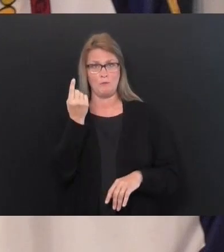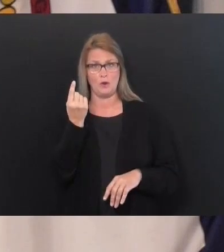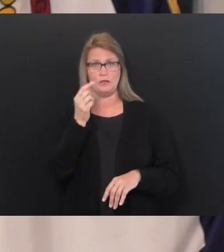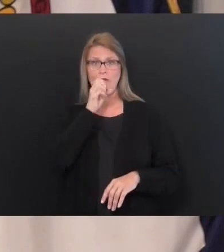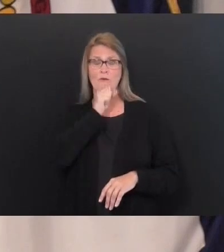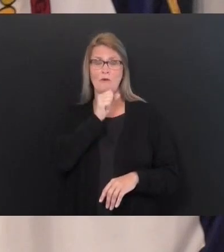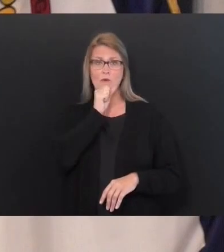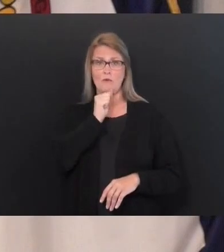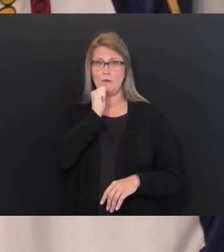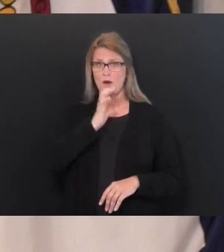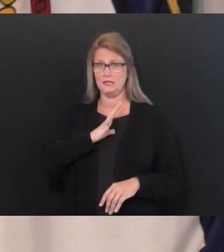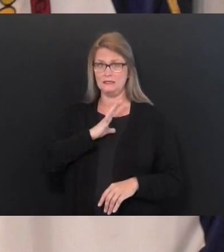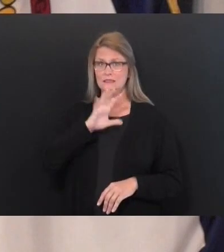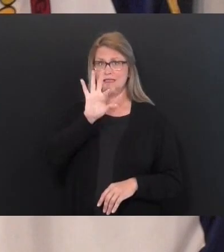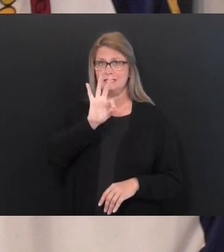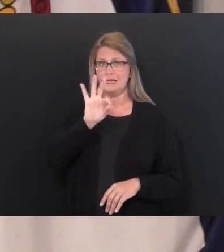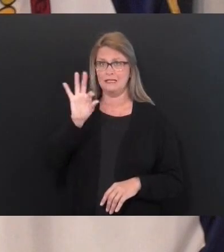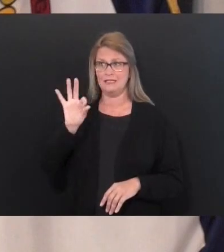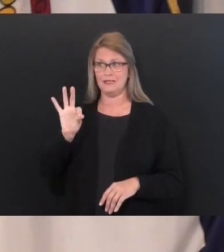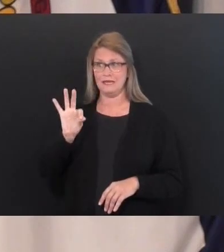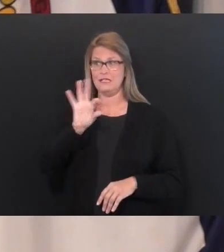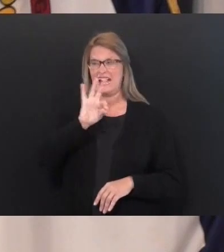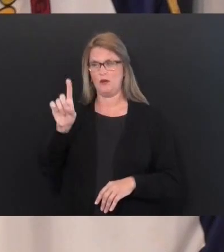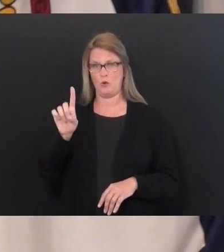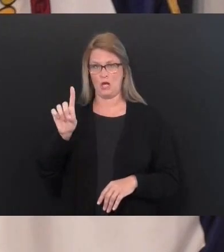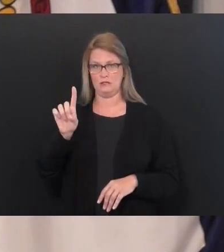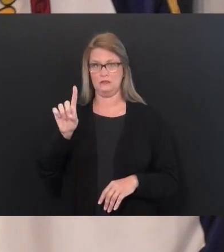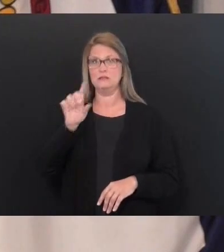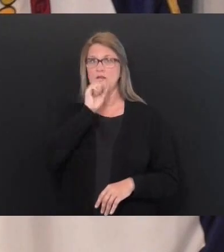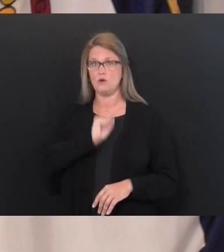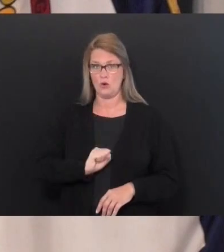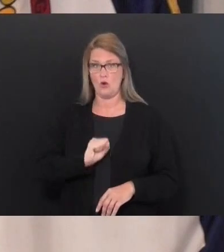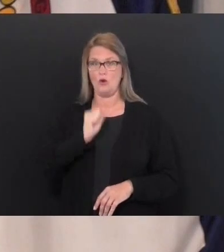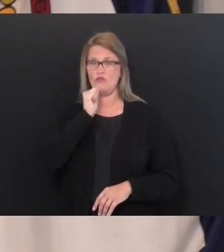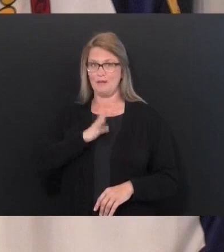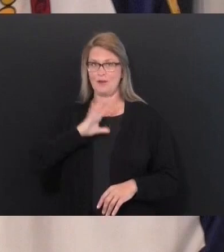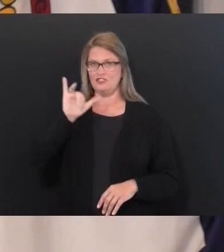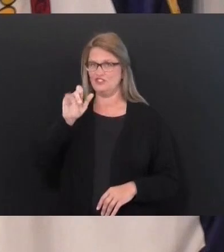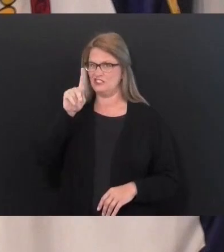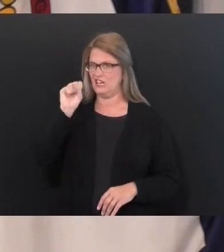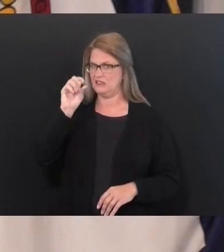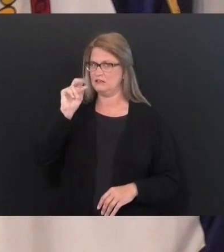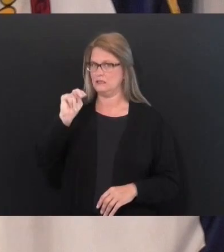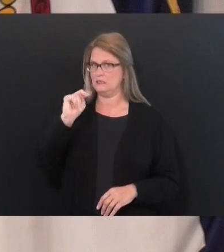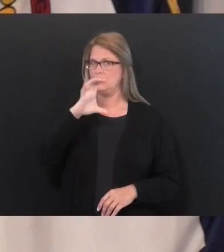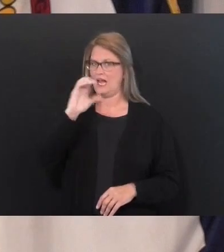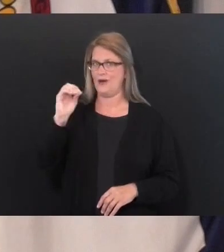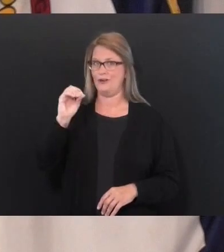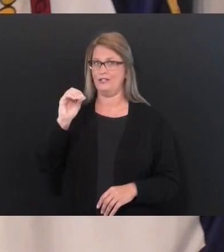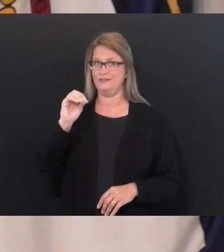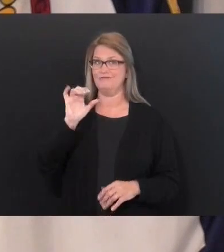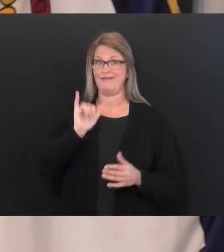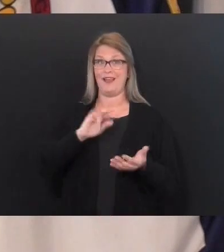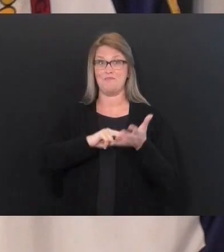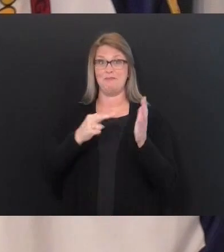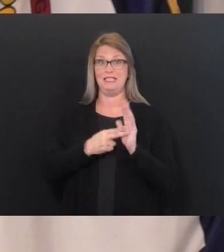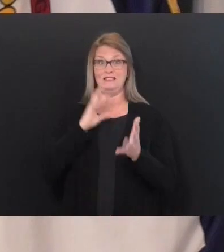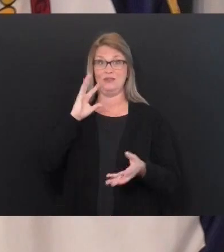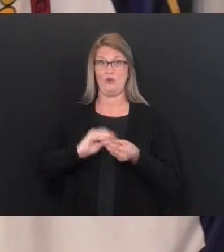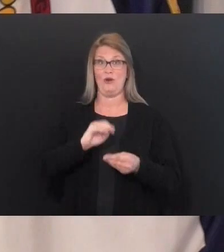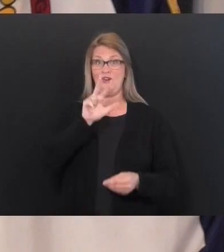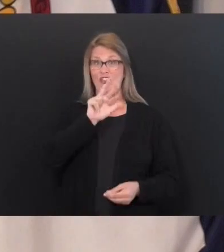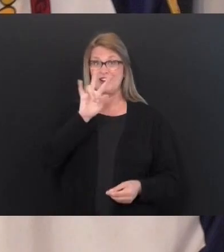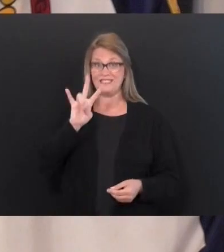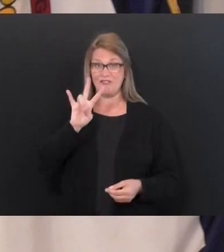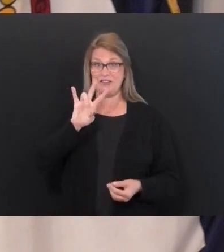91-year-old female in Jackson County. That's our 37th death. I've said over and over and